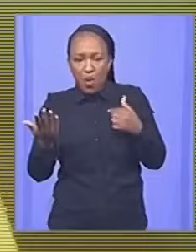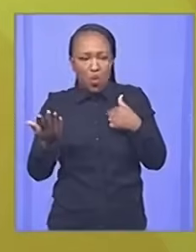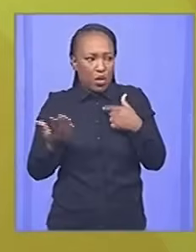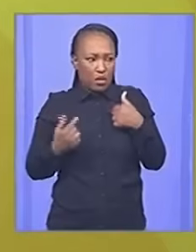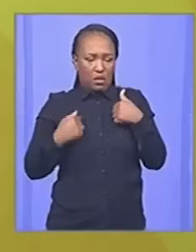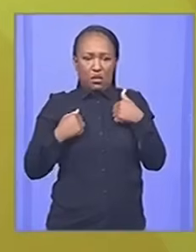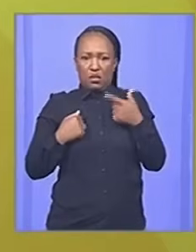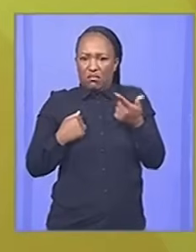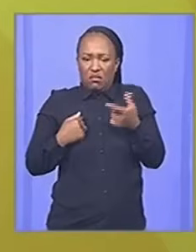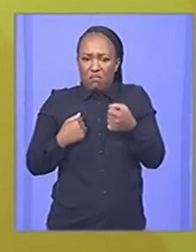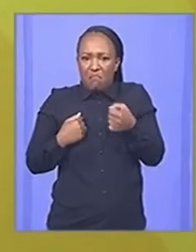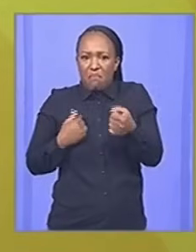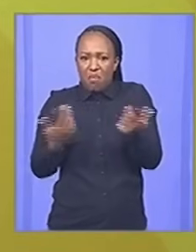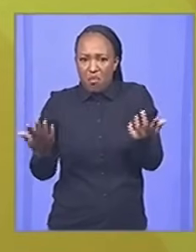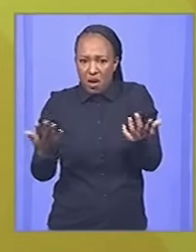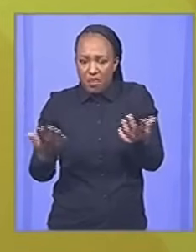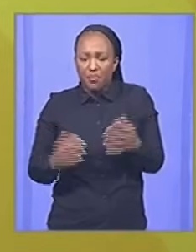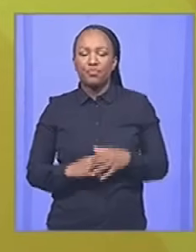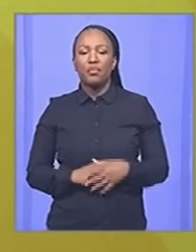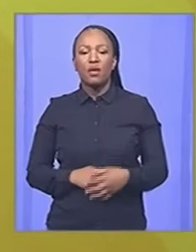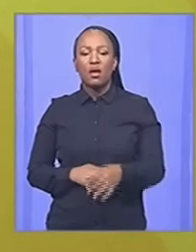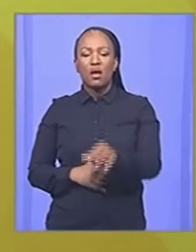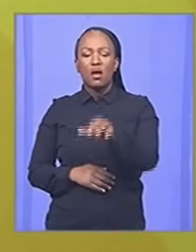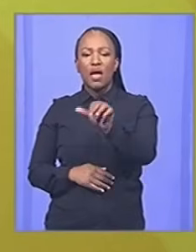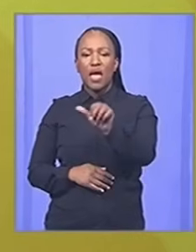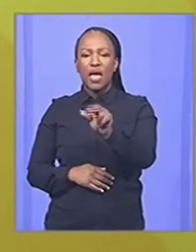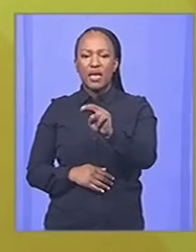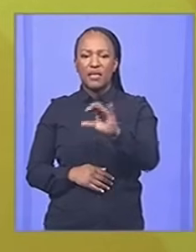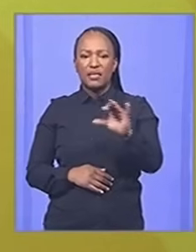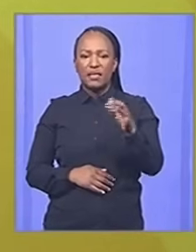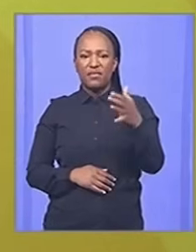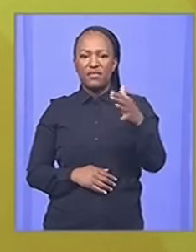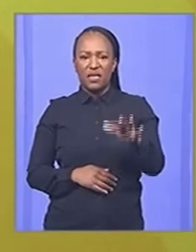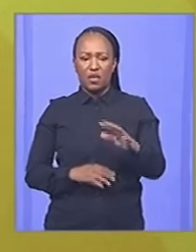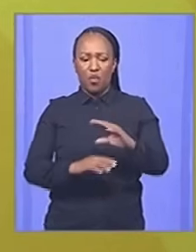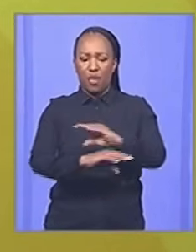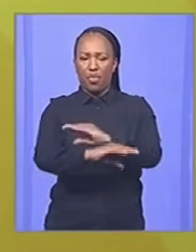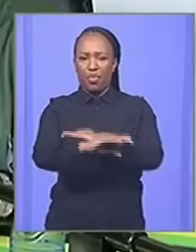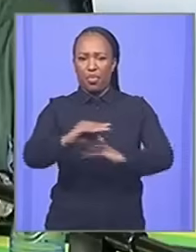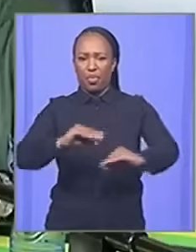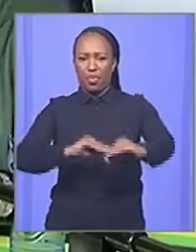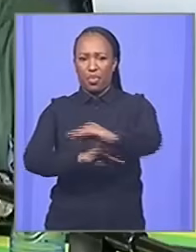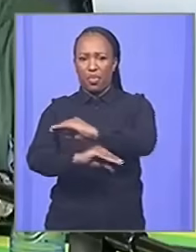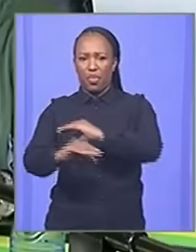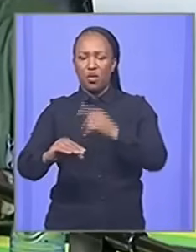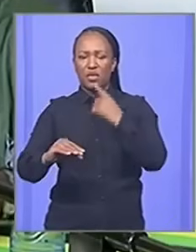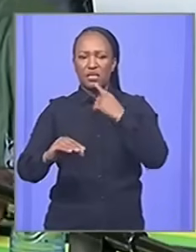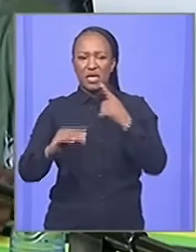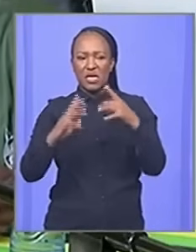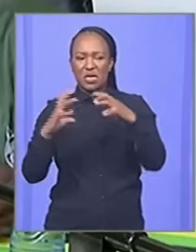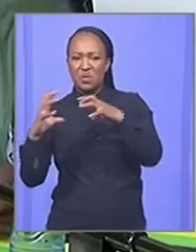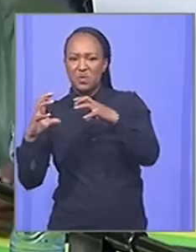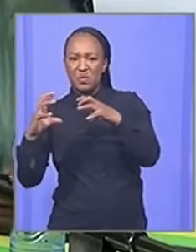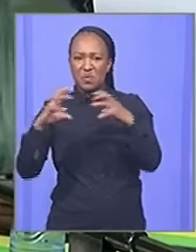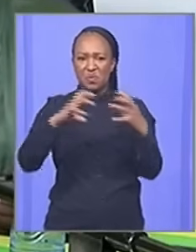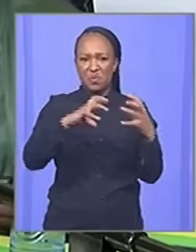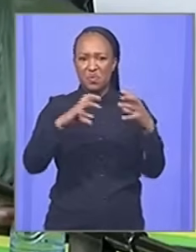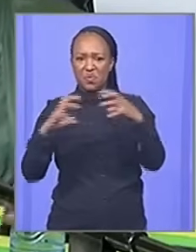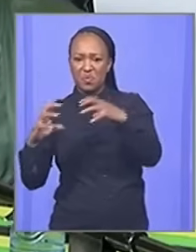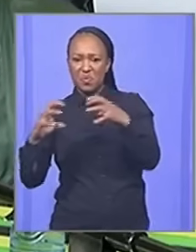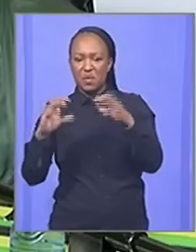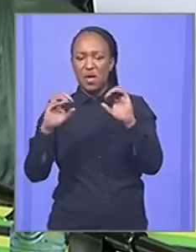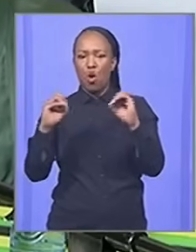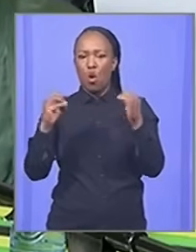kae. ANC e lahla ya qhelela ka thoko ditlaleho tsa hore hona le dikgulakgulano tsa matla ka hare ho